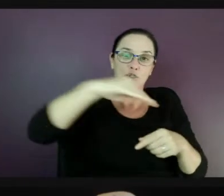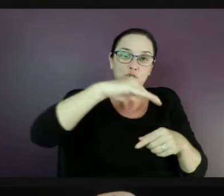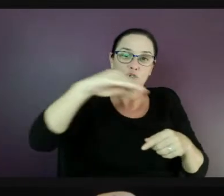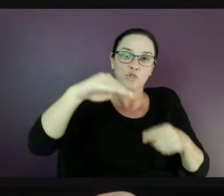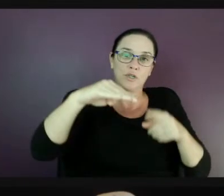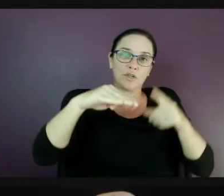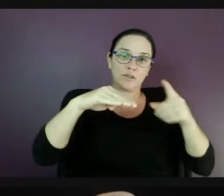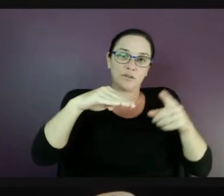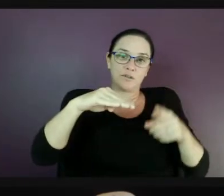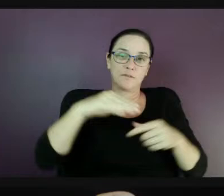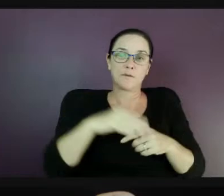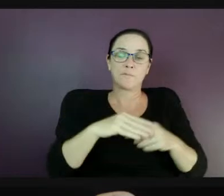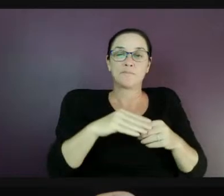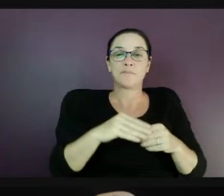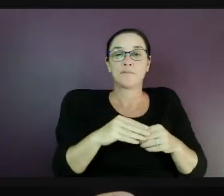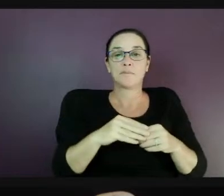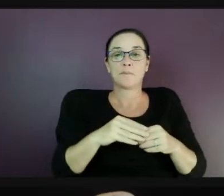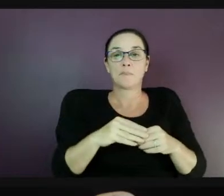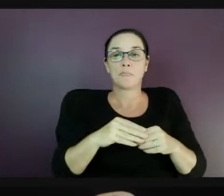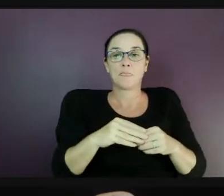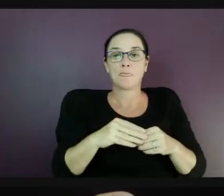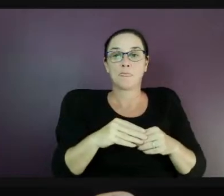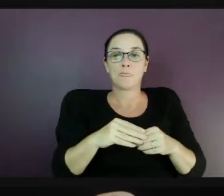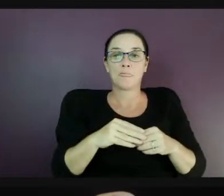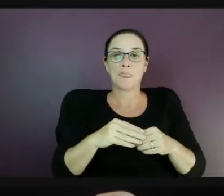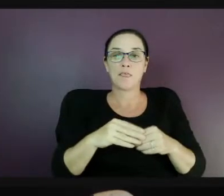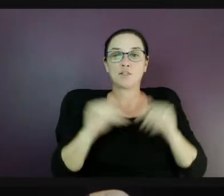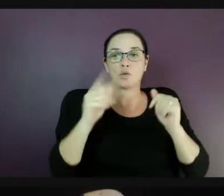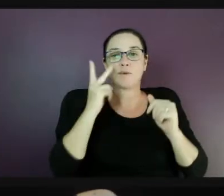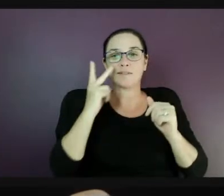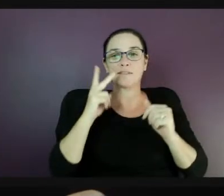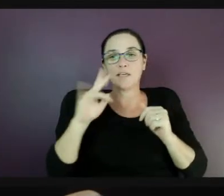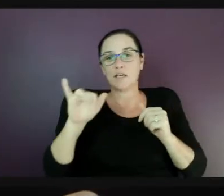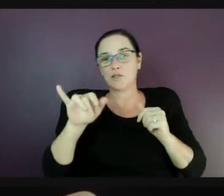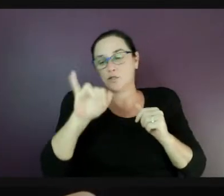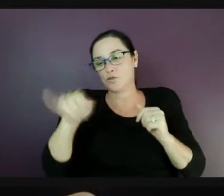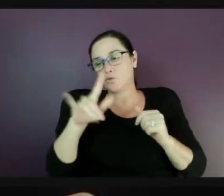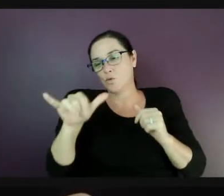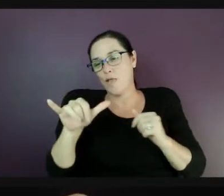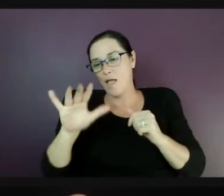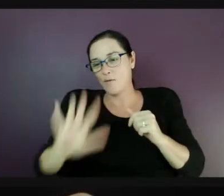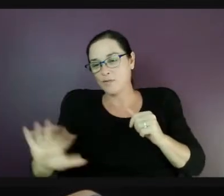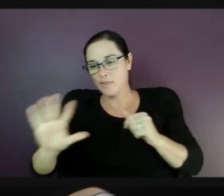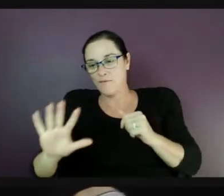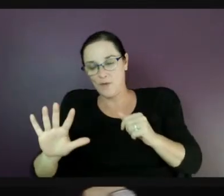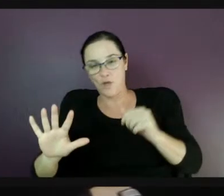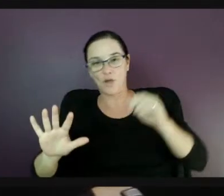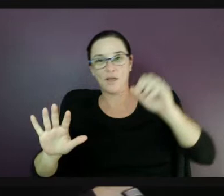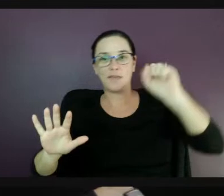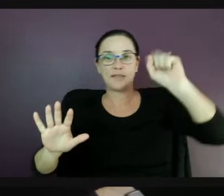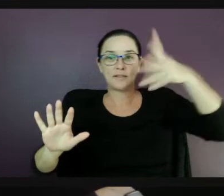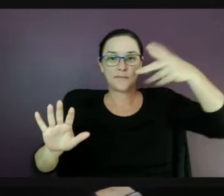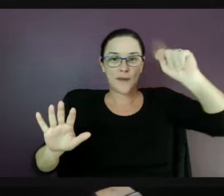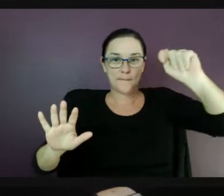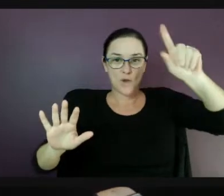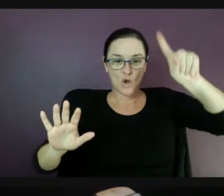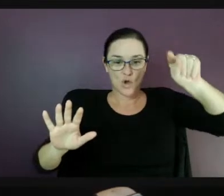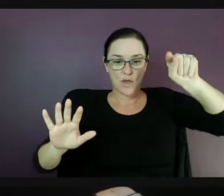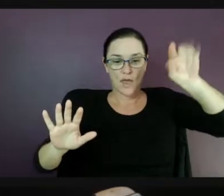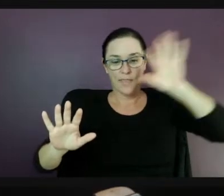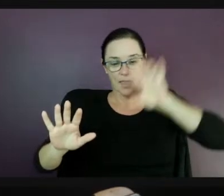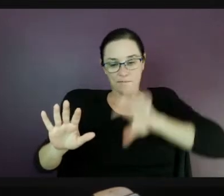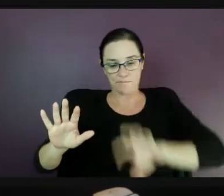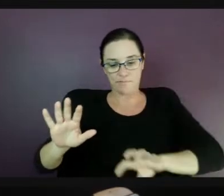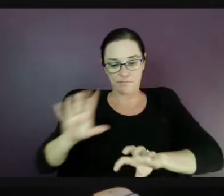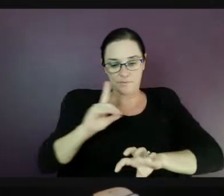So July was there, but also here, there are 2 different subparallel fissures. Finally, the center of inflation further